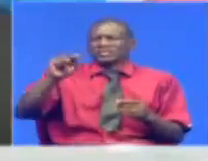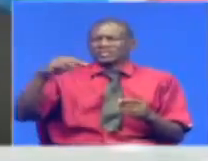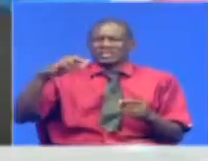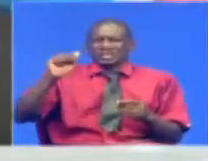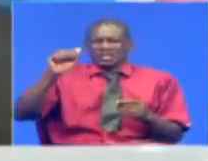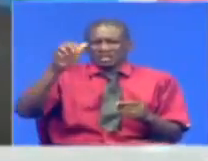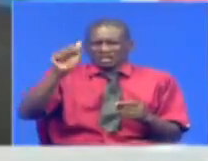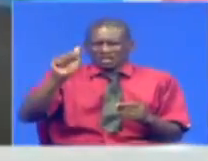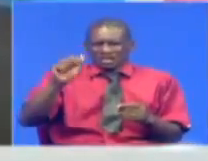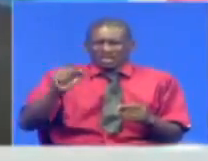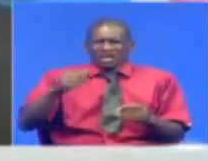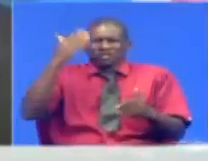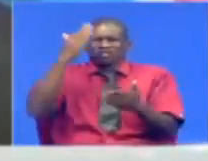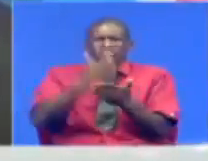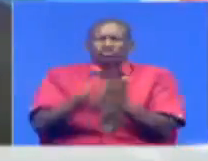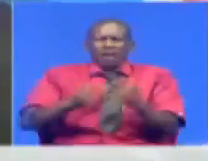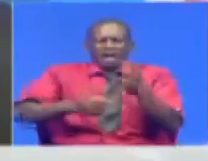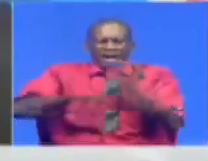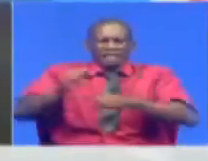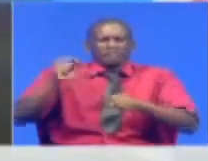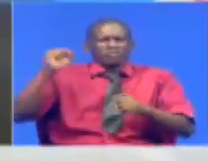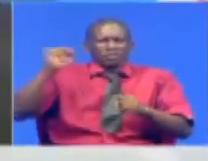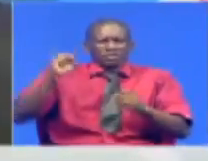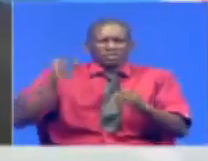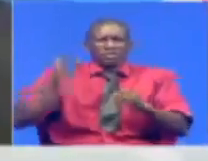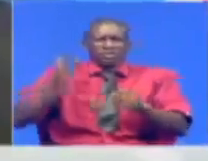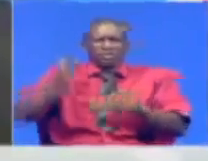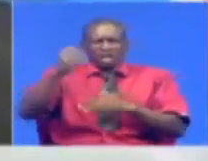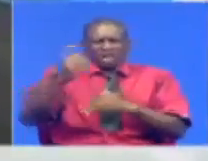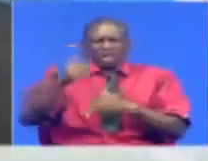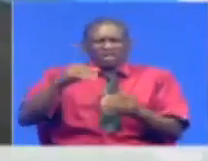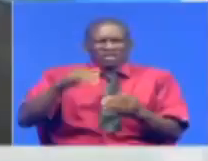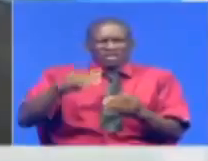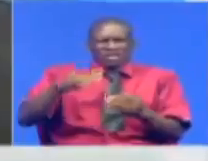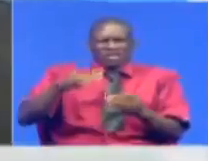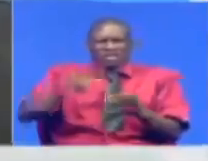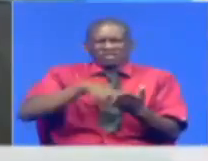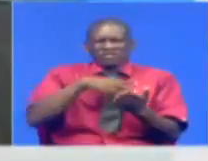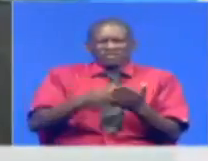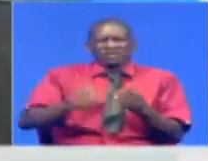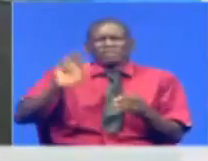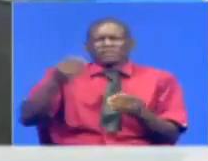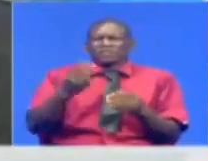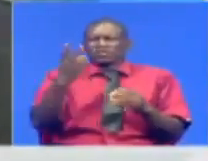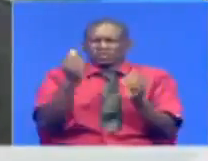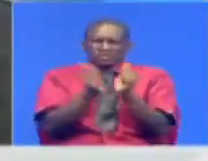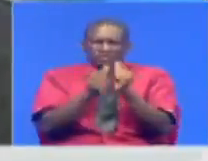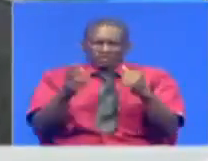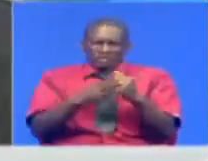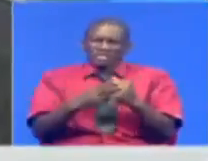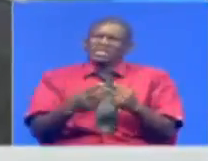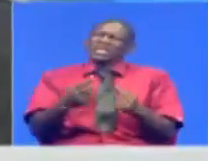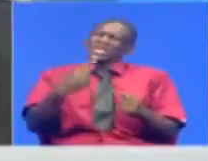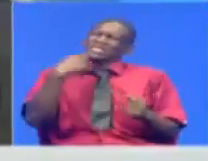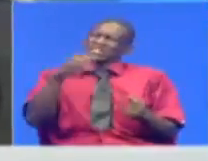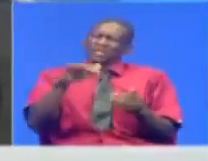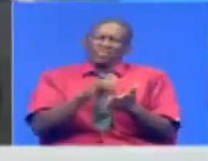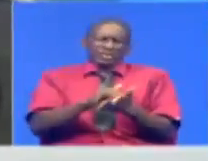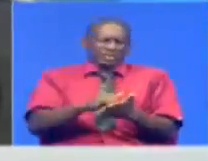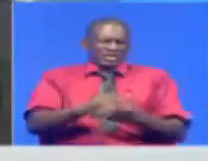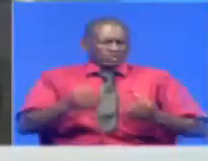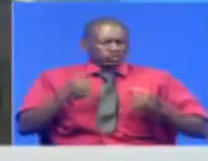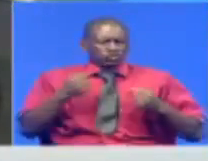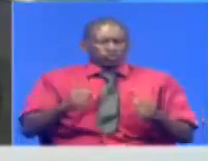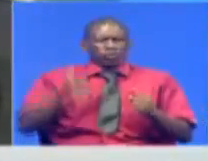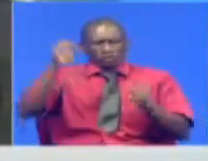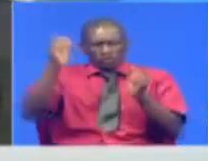active politics after he stabbed at the presidency in 2017. He has been eulogized as an astute politician